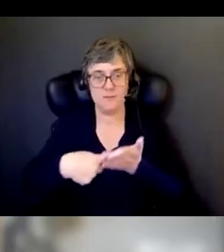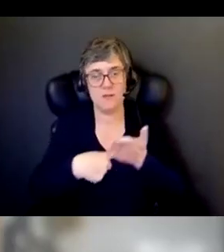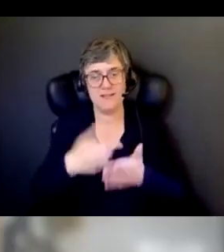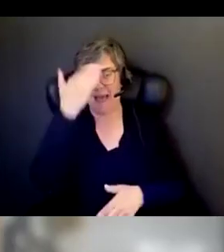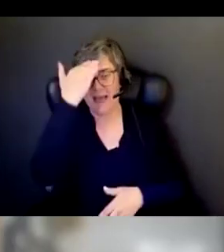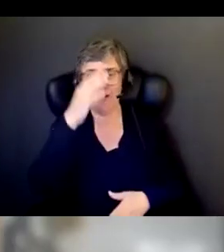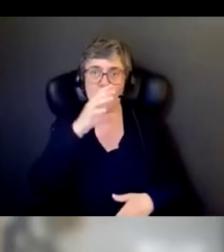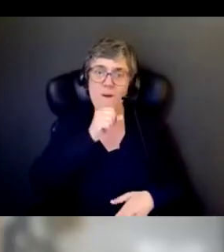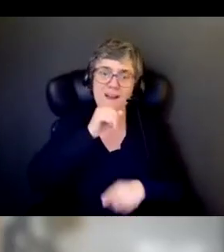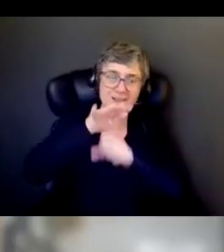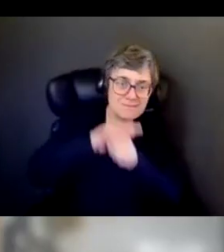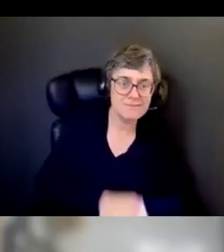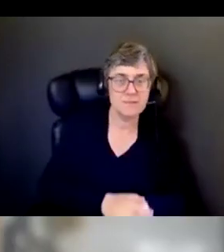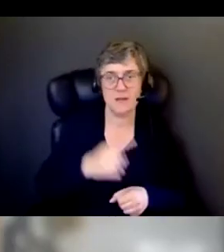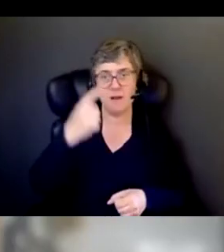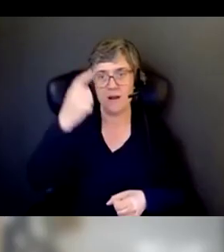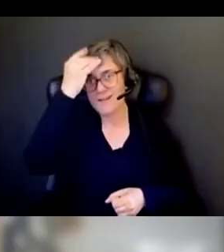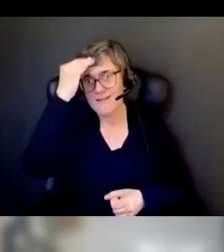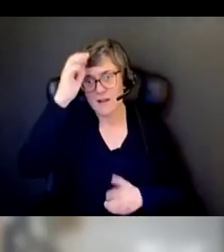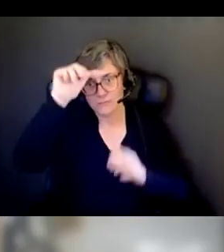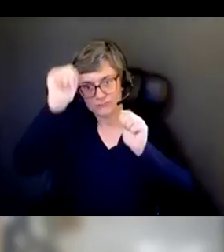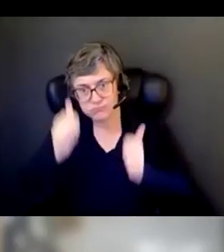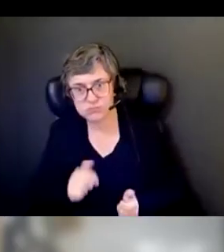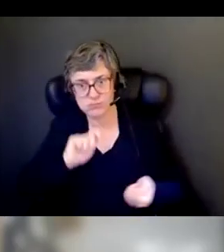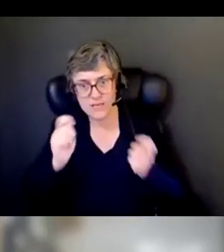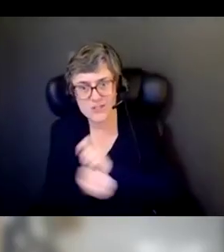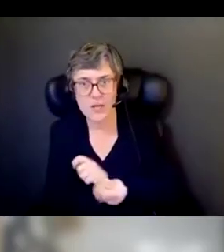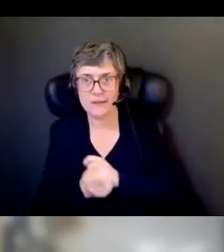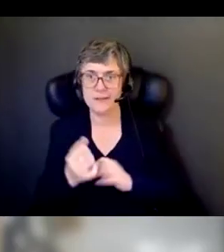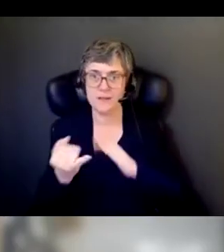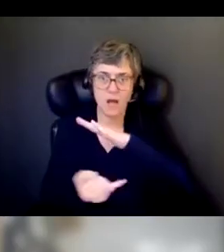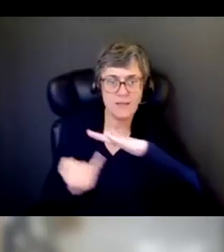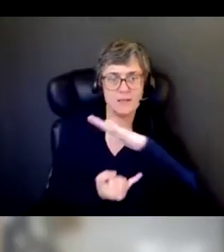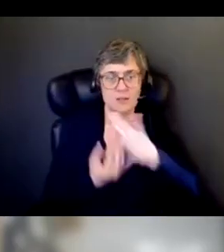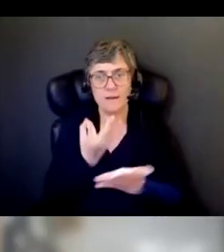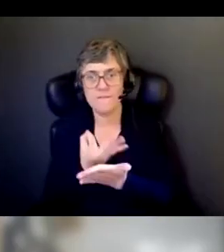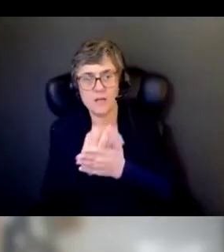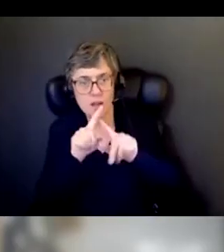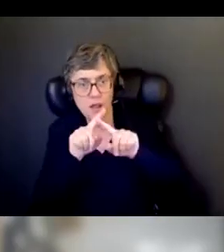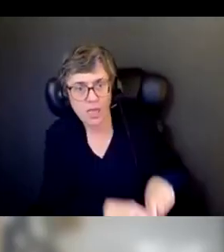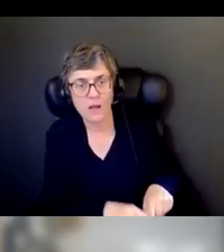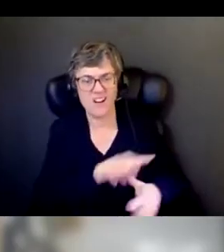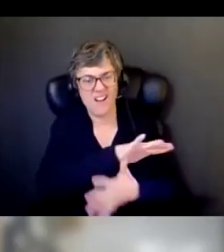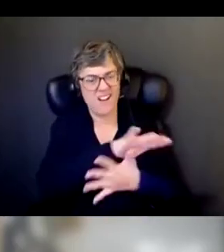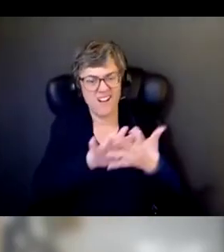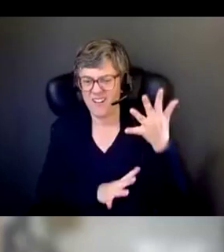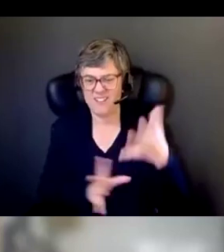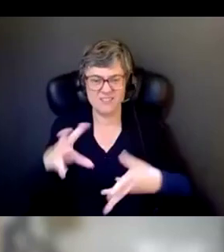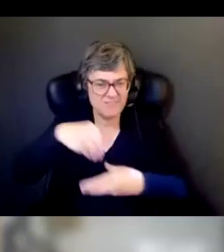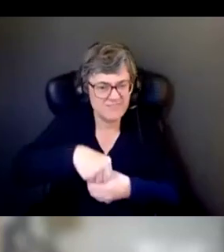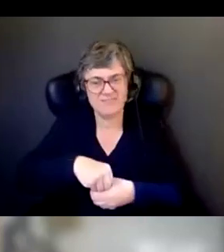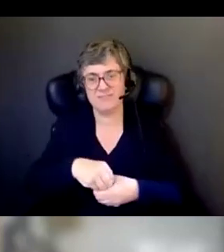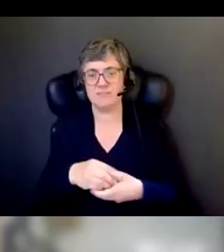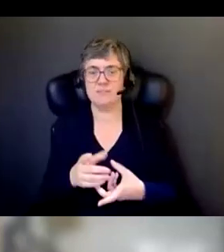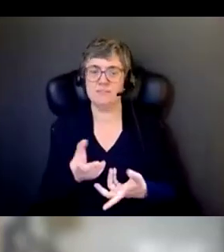my colleagues have identified are things that can come into play in that caregiving relationship. The only other piece that I would add to this that I